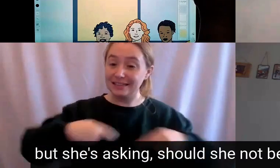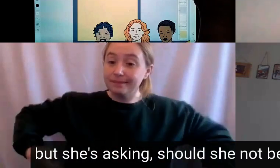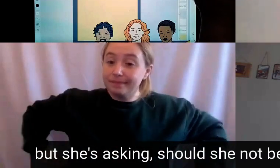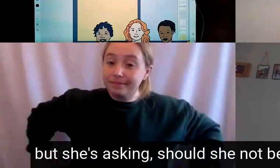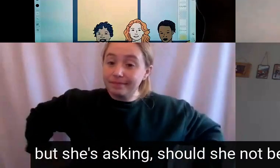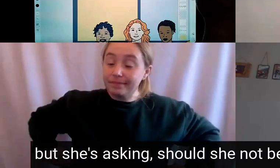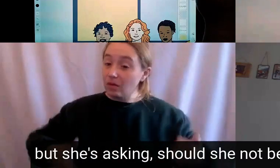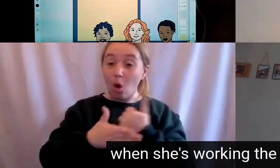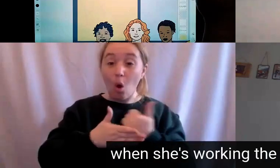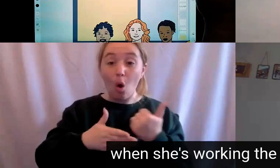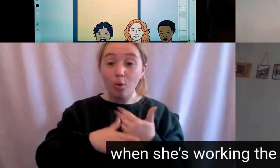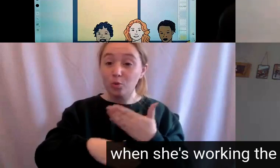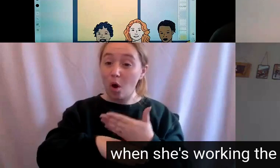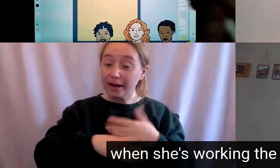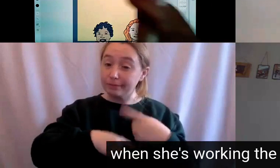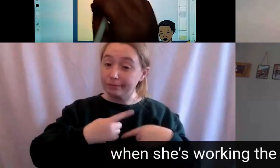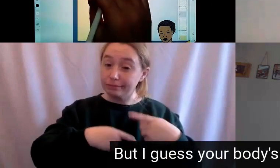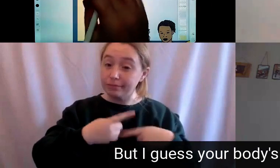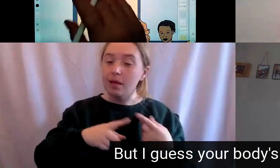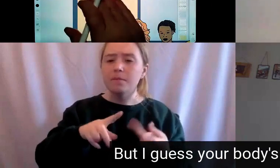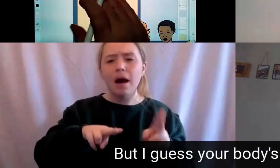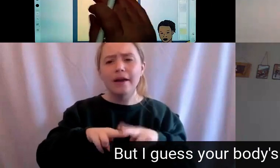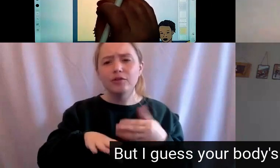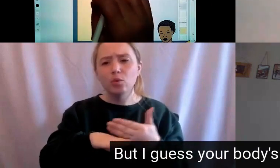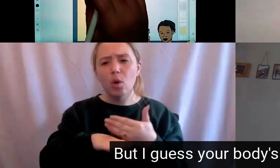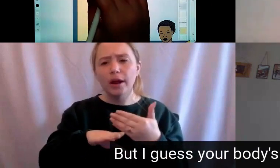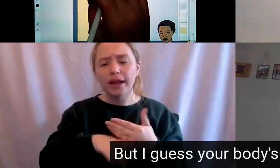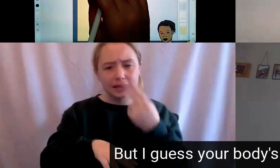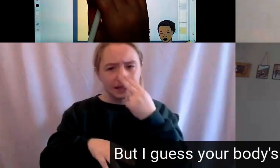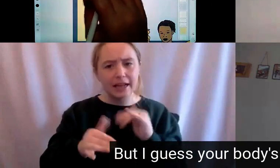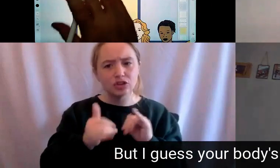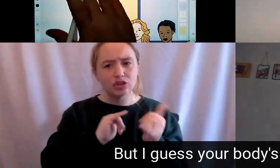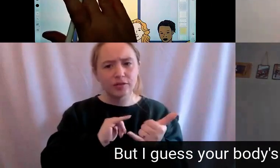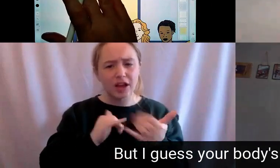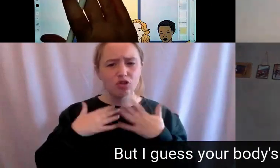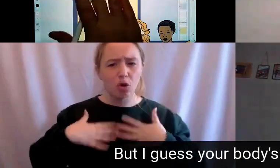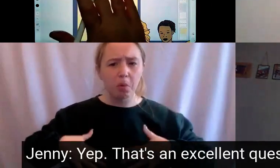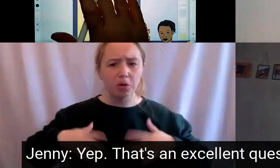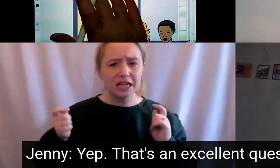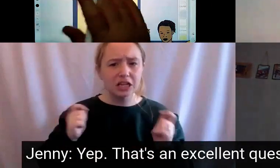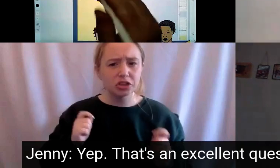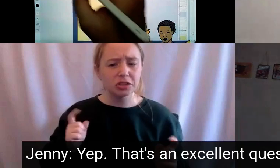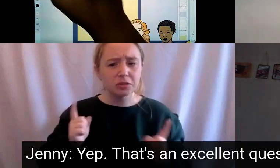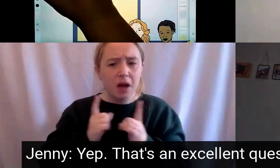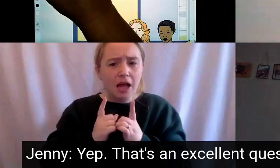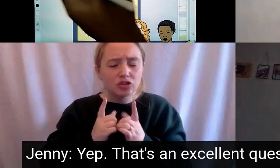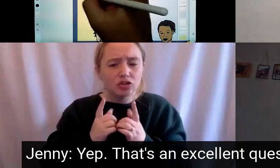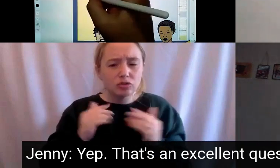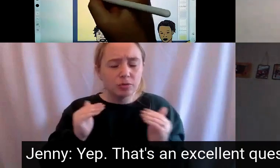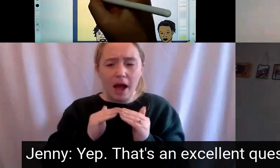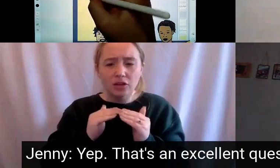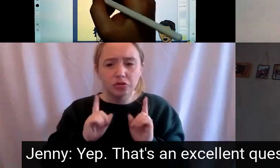not be drinking at night time when she's working the night shift? But I guess your body's adjusting. Yep. So you will still